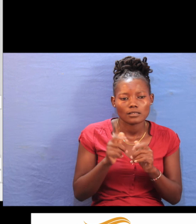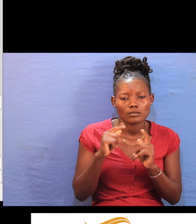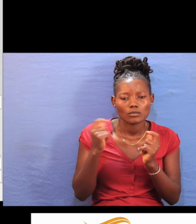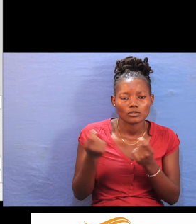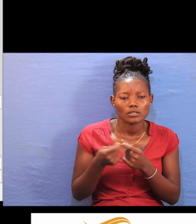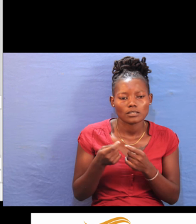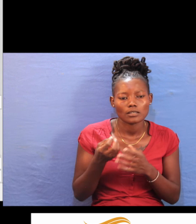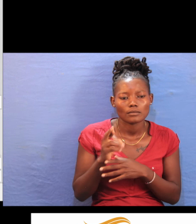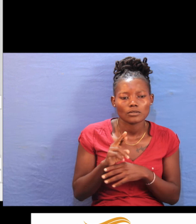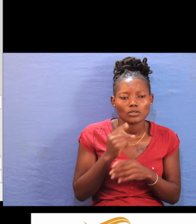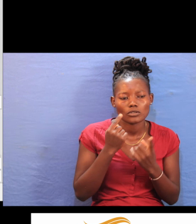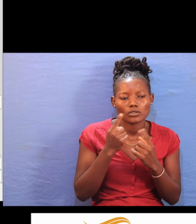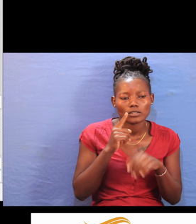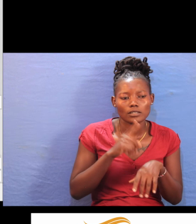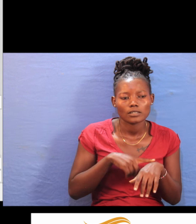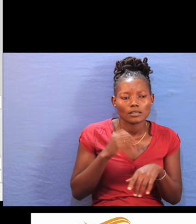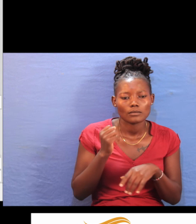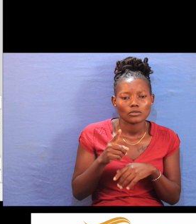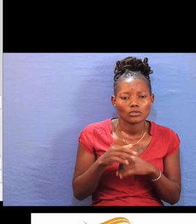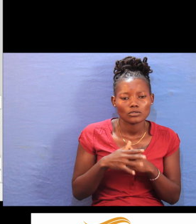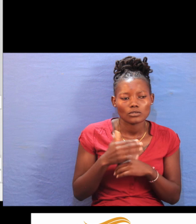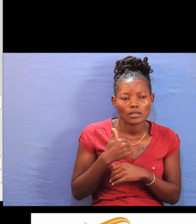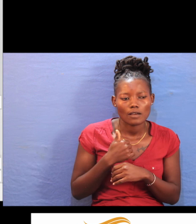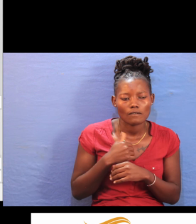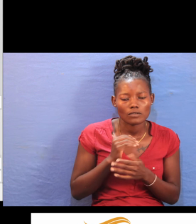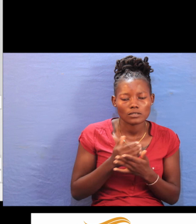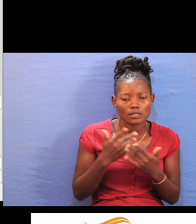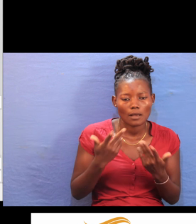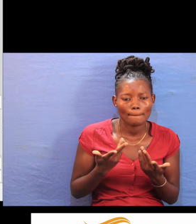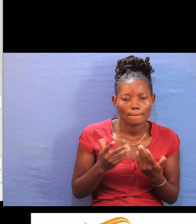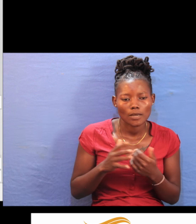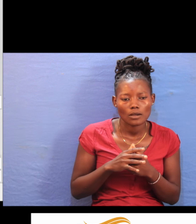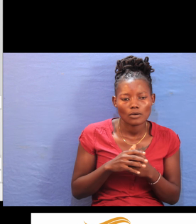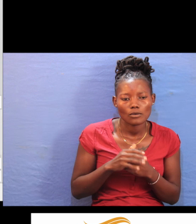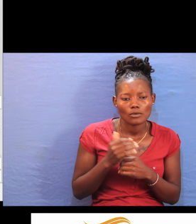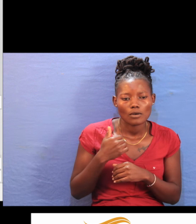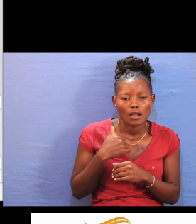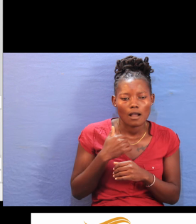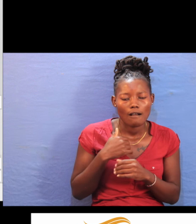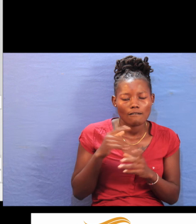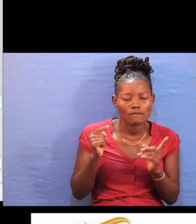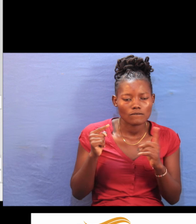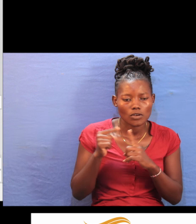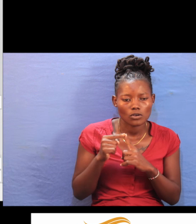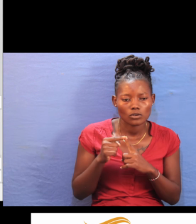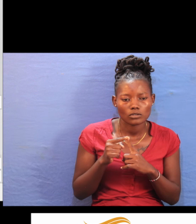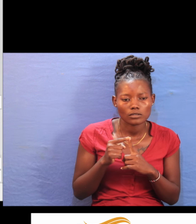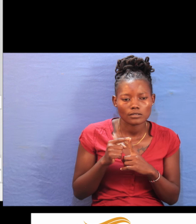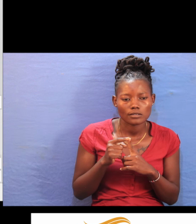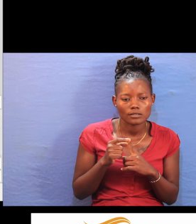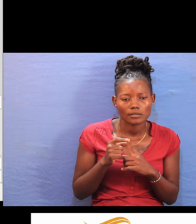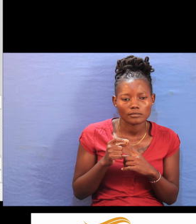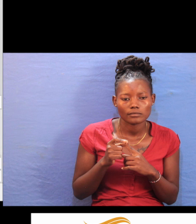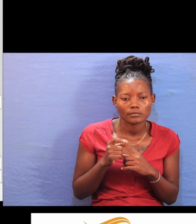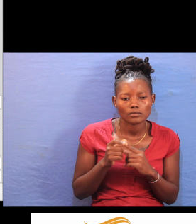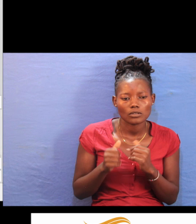with athletics and with weightlifting. We deal with numbers in these